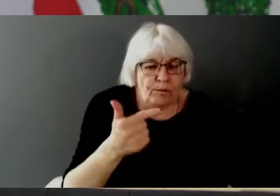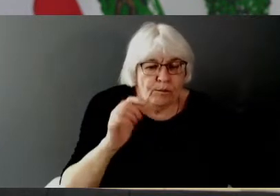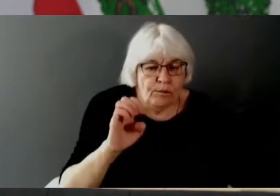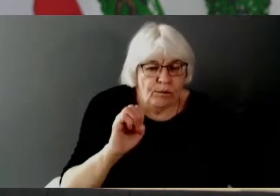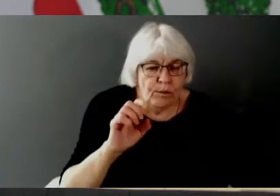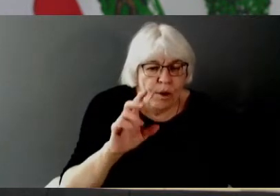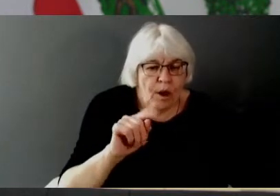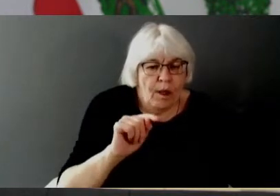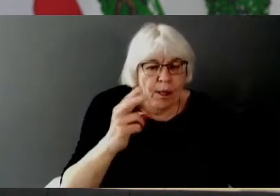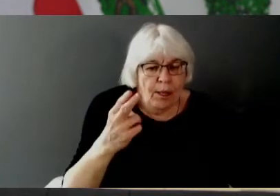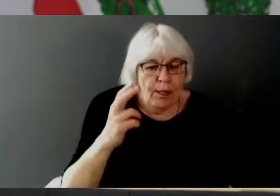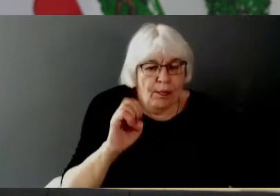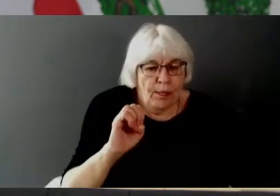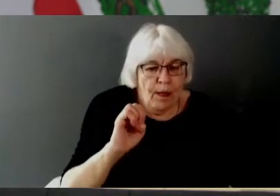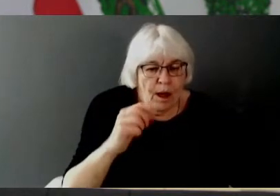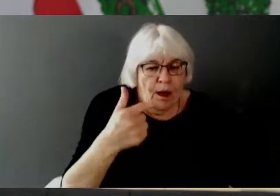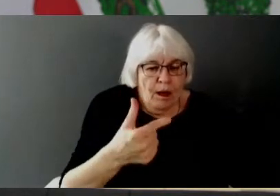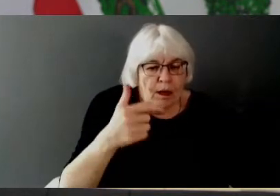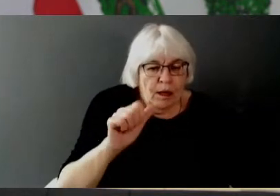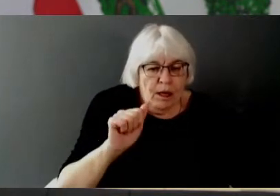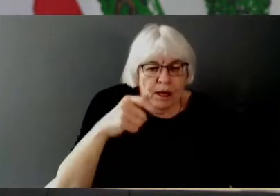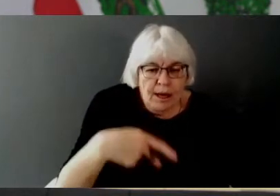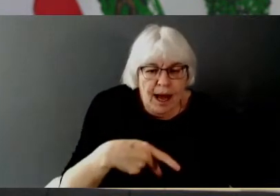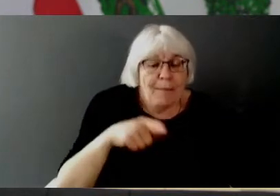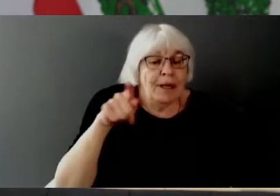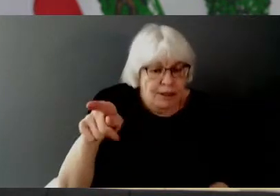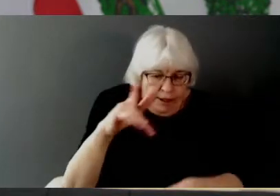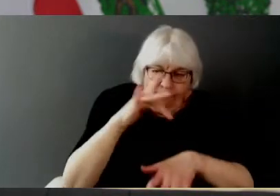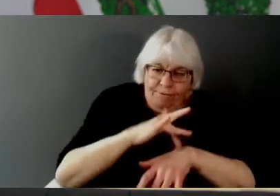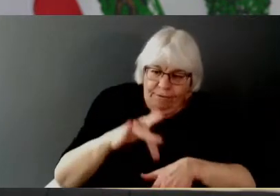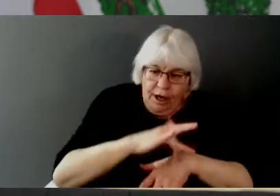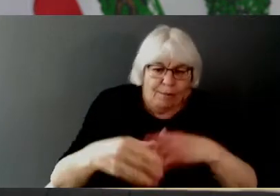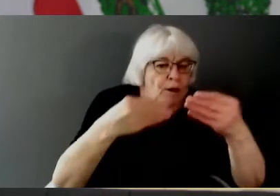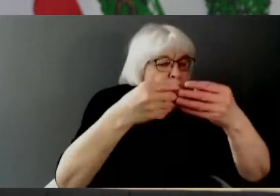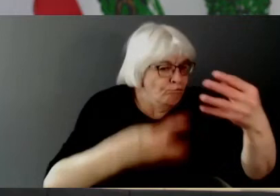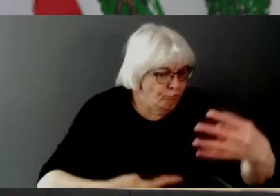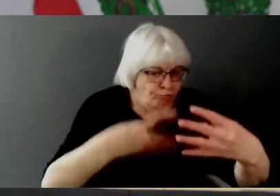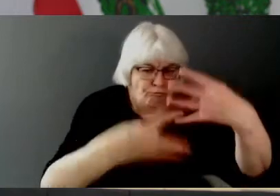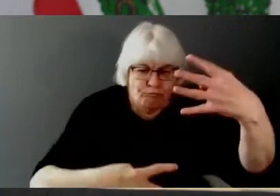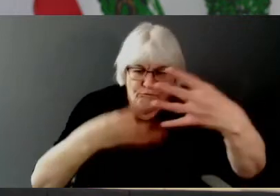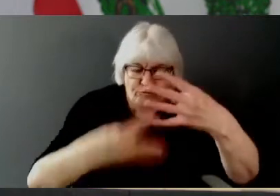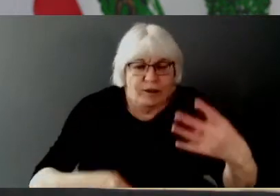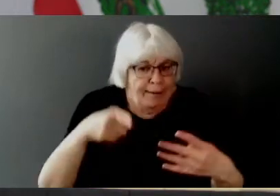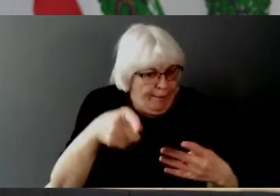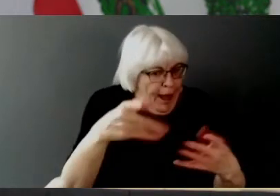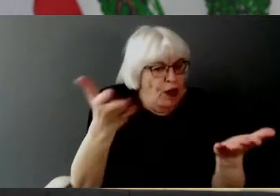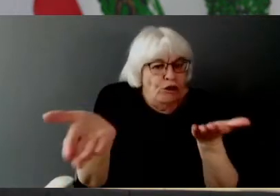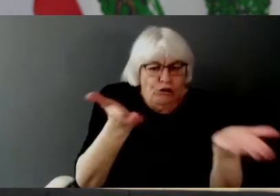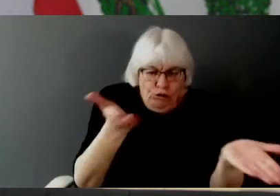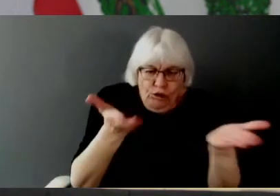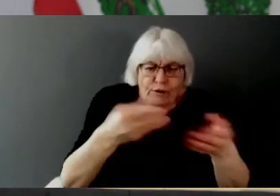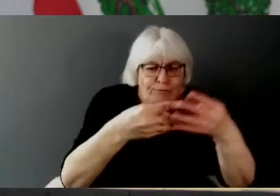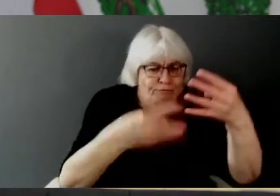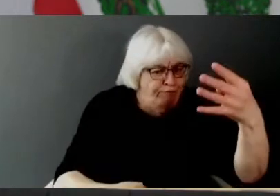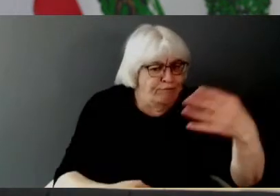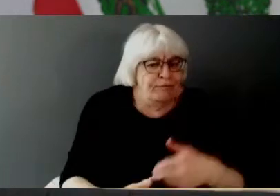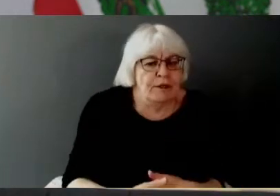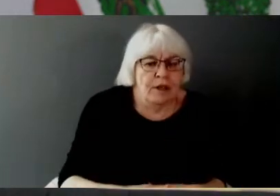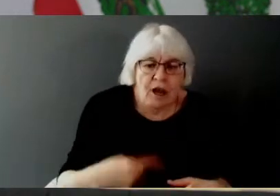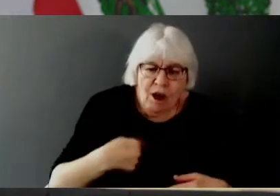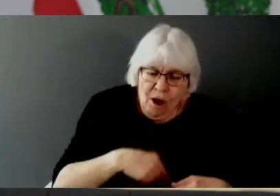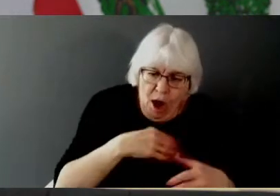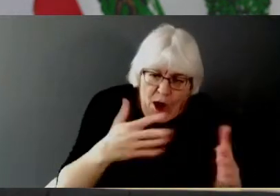partners. And we're grateful to be able to offer most of our regular health services while complying with the appropriate public health measures in our